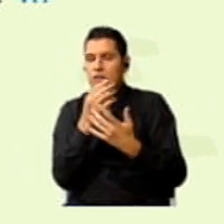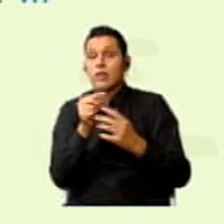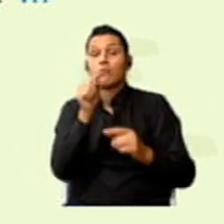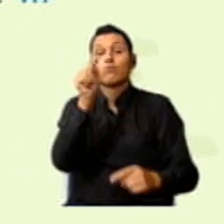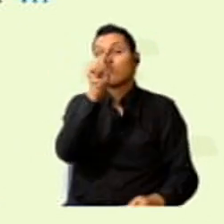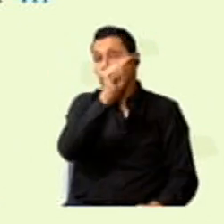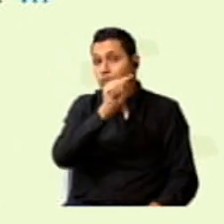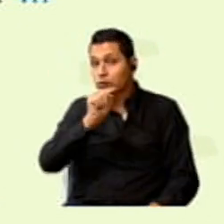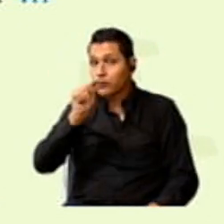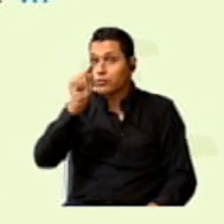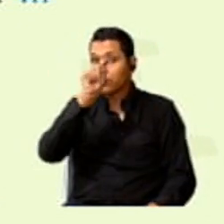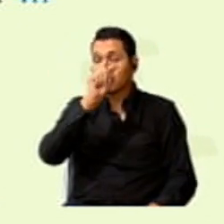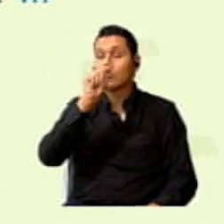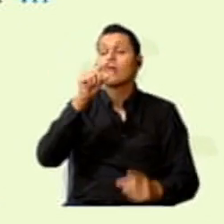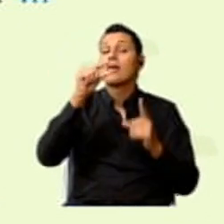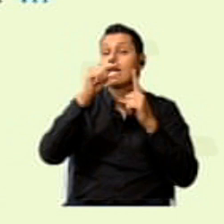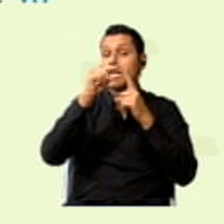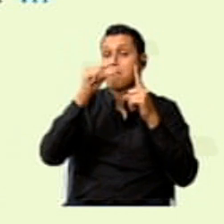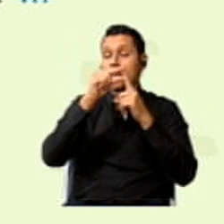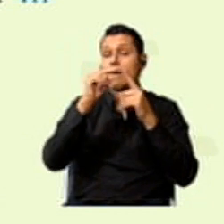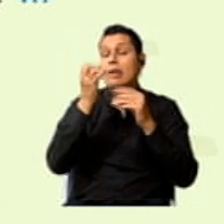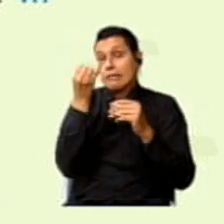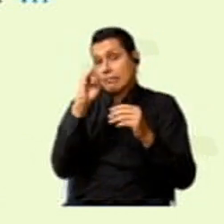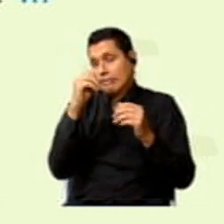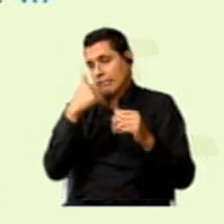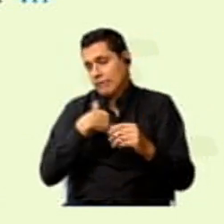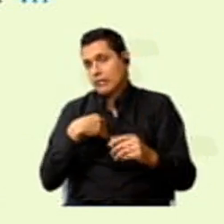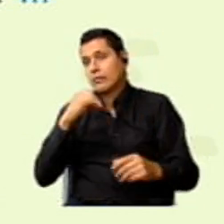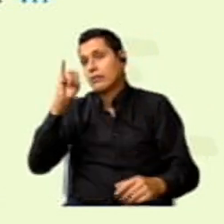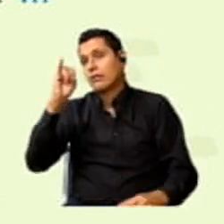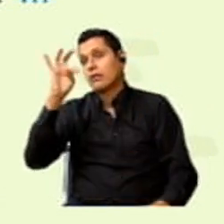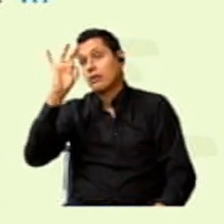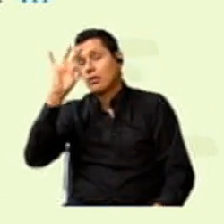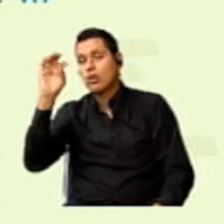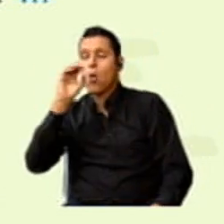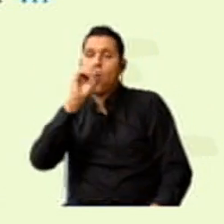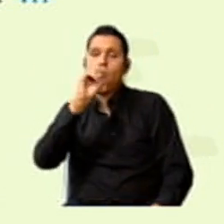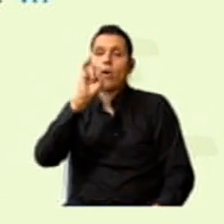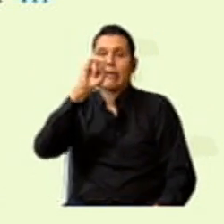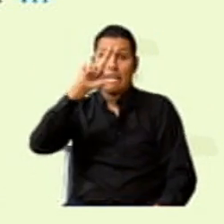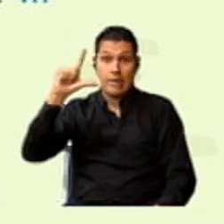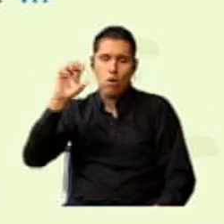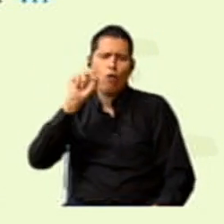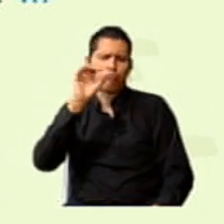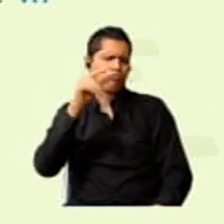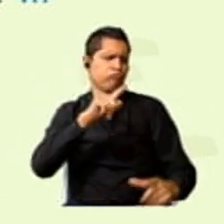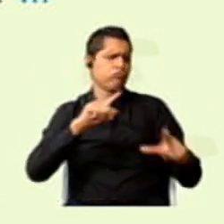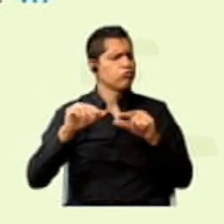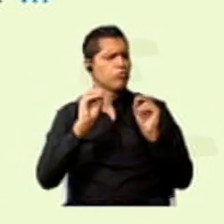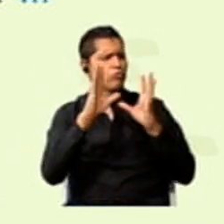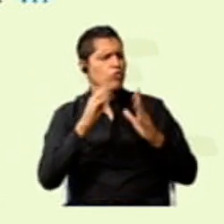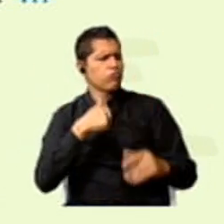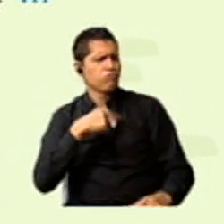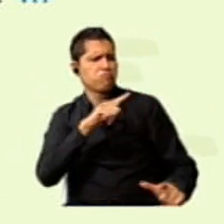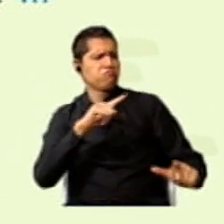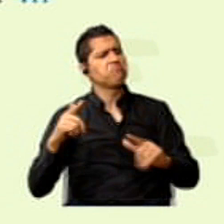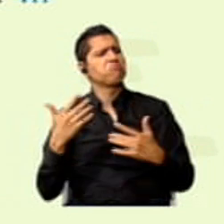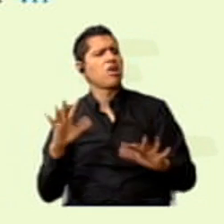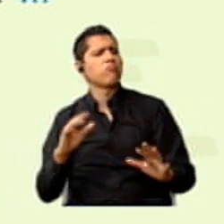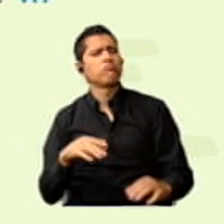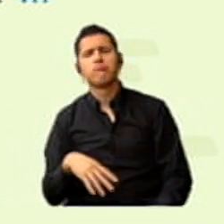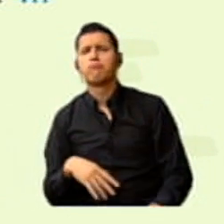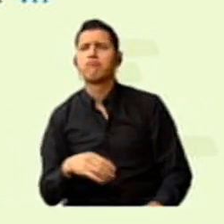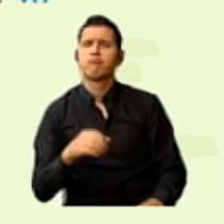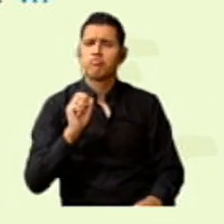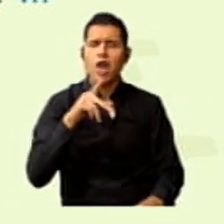word with it or ill. Okay. Okay, I am ready, teacher. Okay, I am going to read